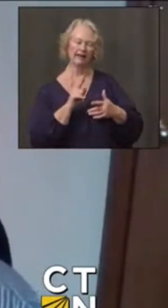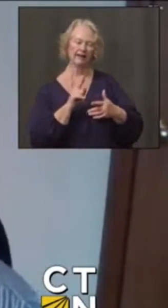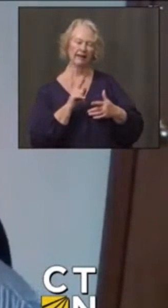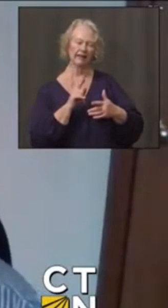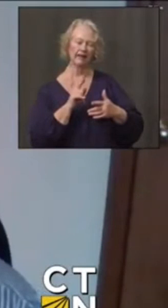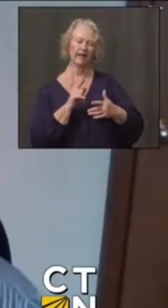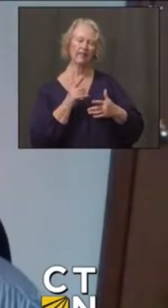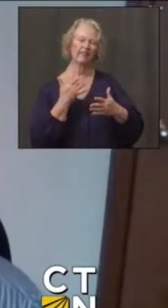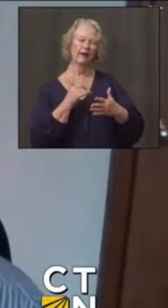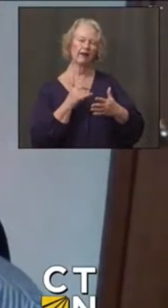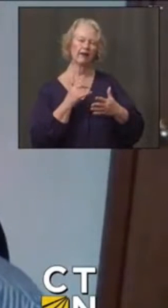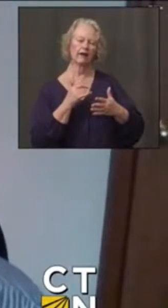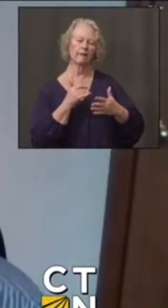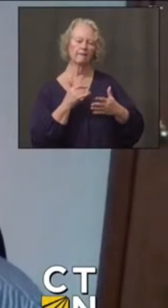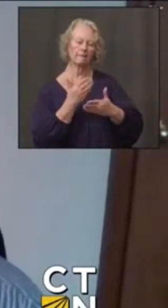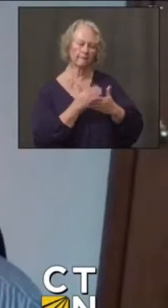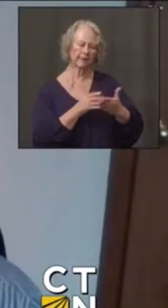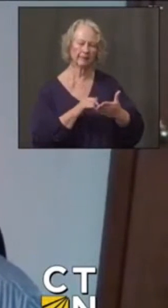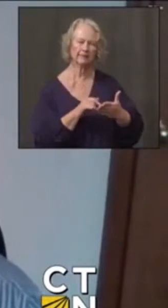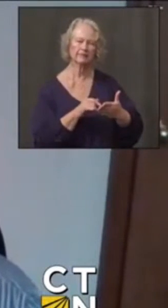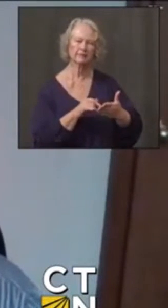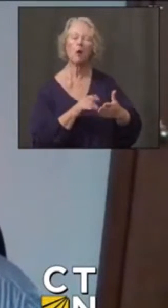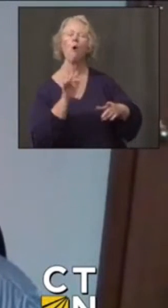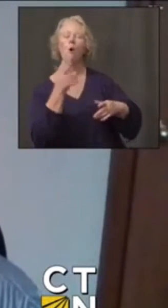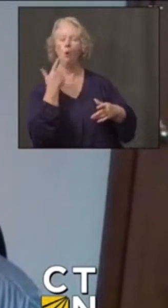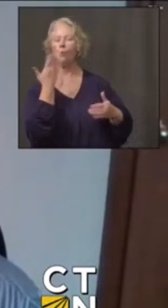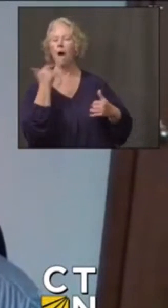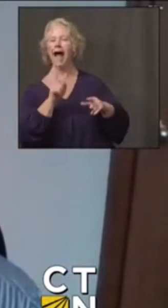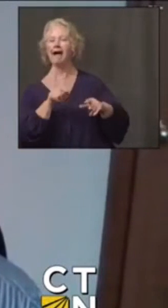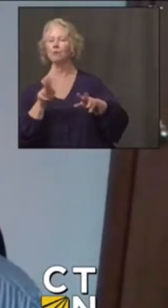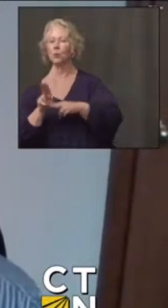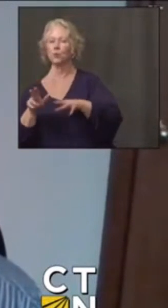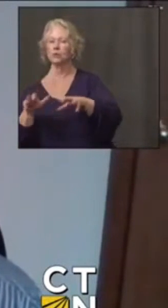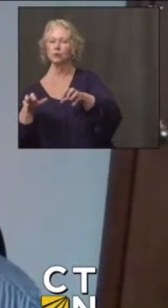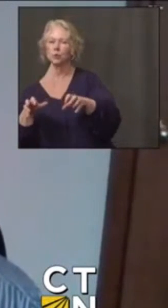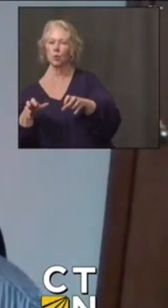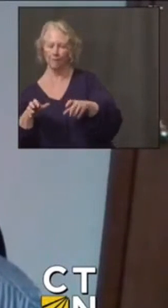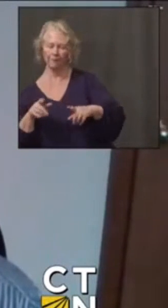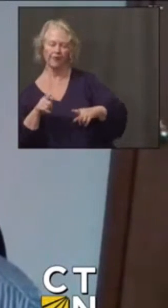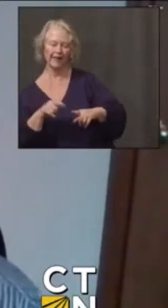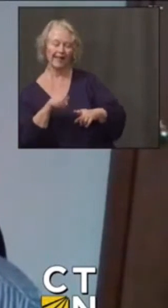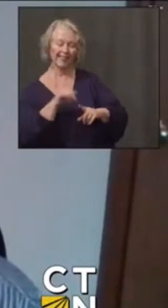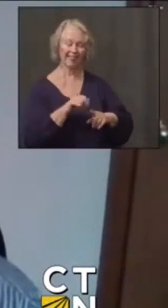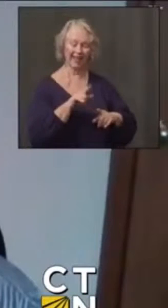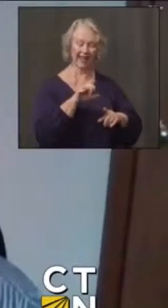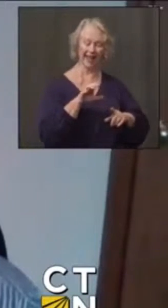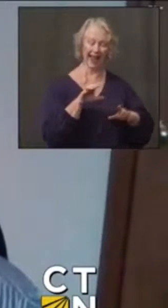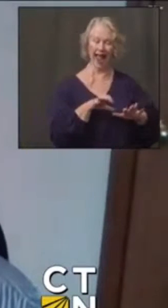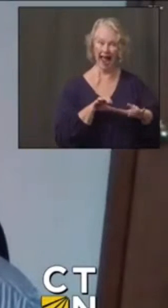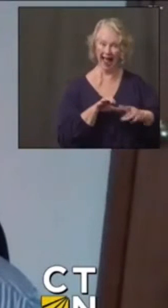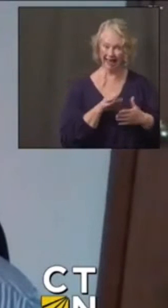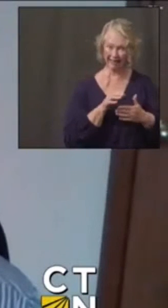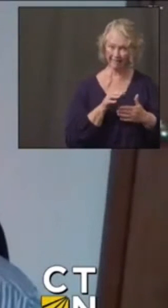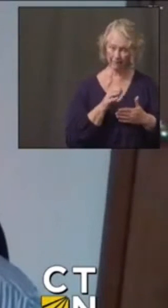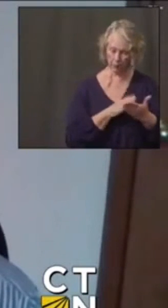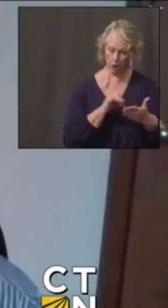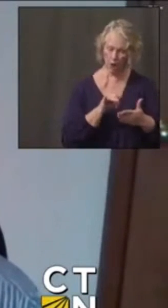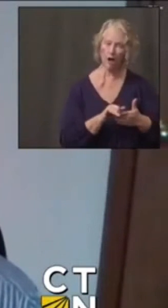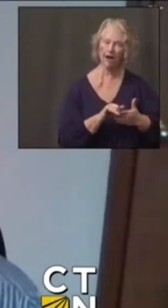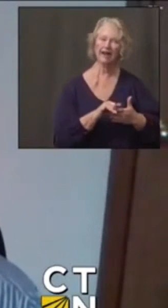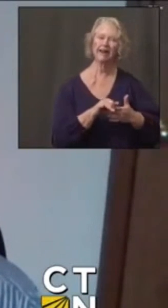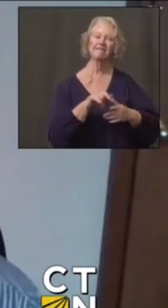So the active agent is mRNA, and that we know will degrade if